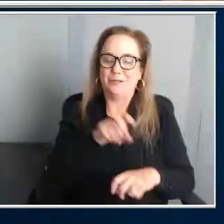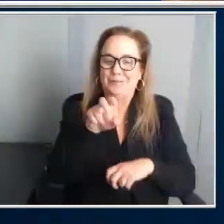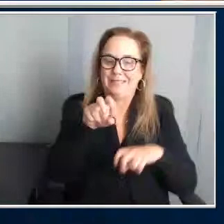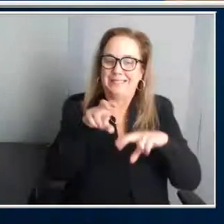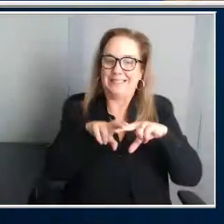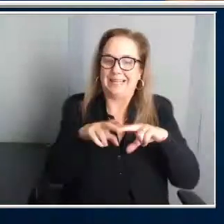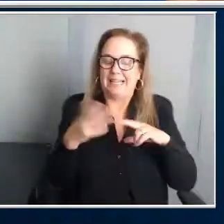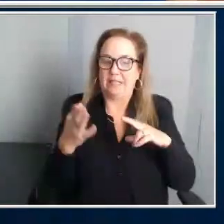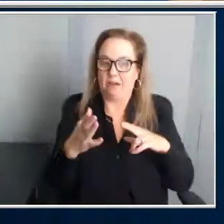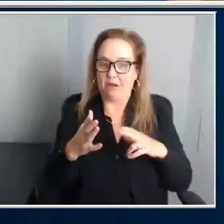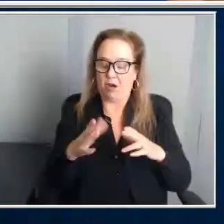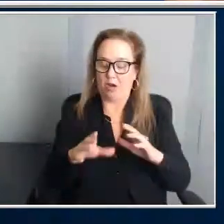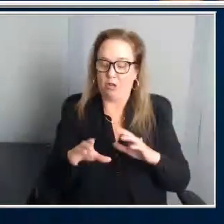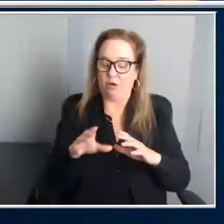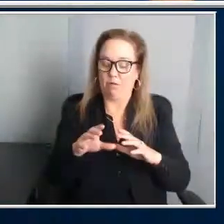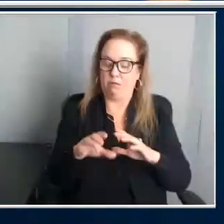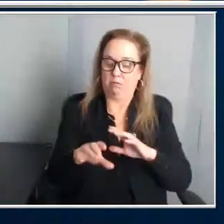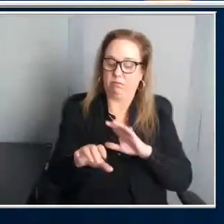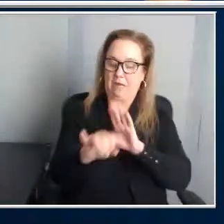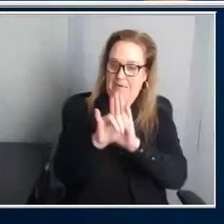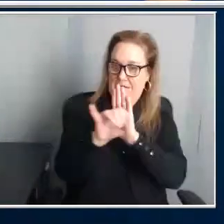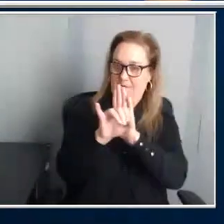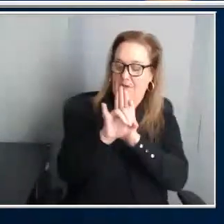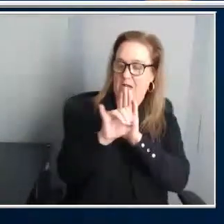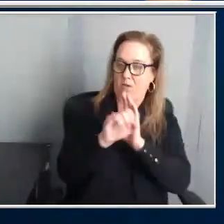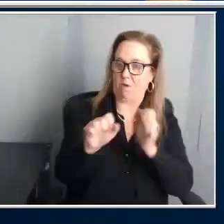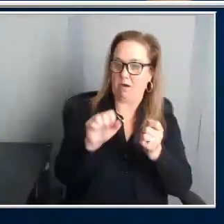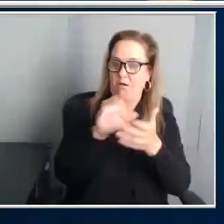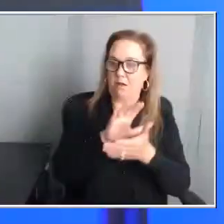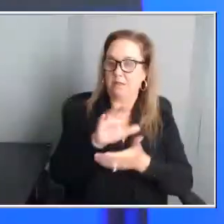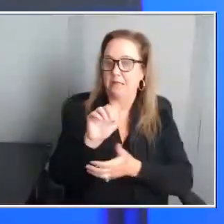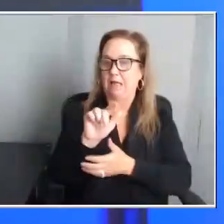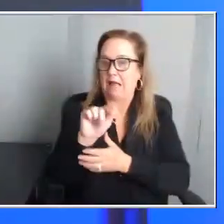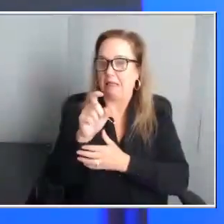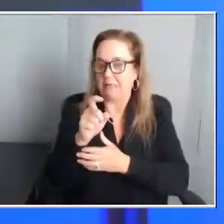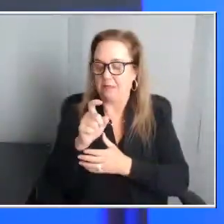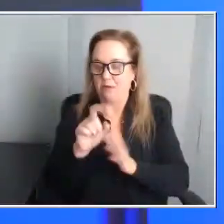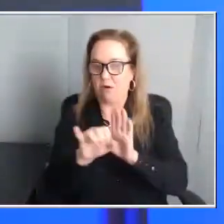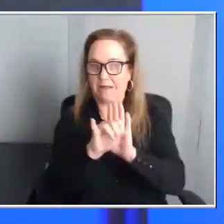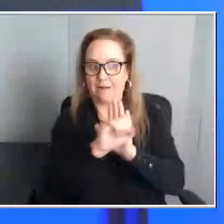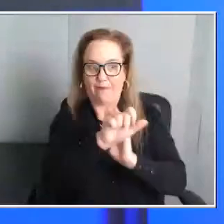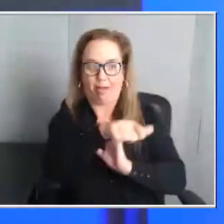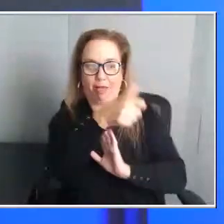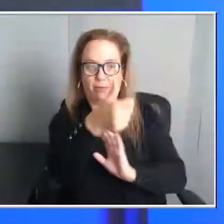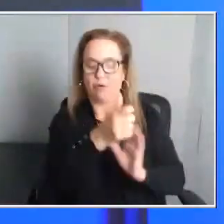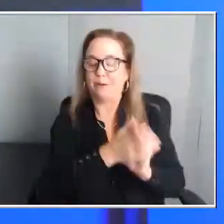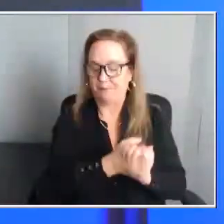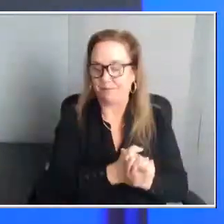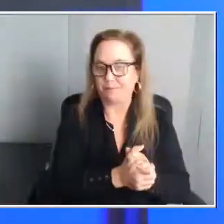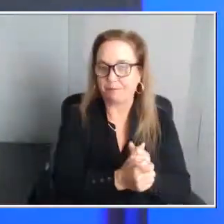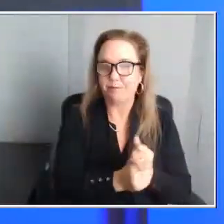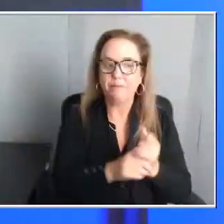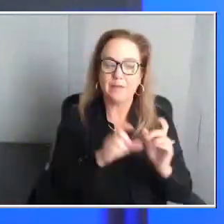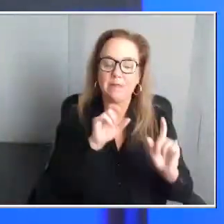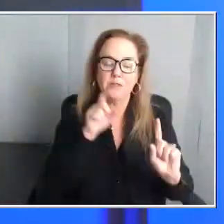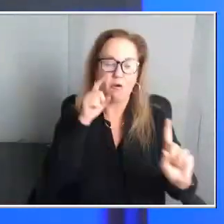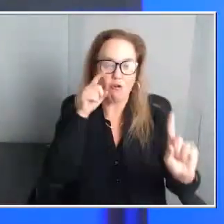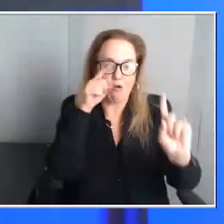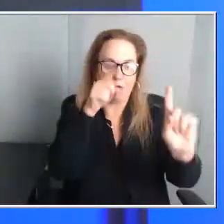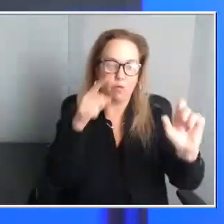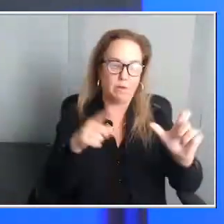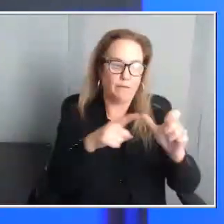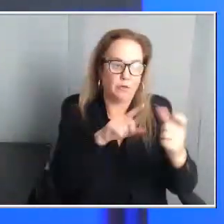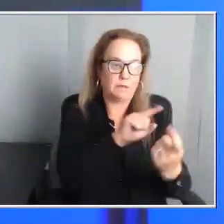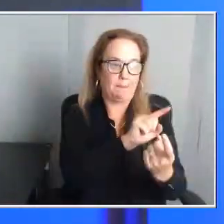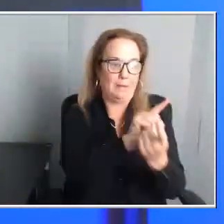Are you able to go back and figure that out? Yes, so I think that's one of our main goals when we first meet a